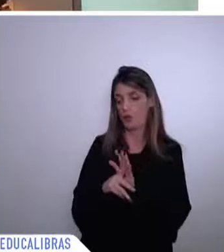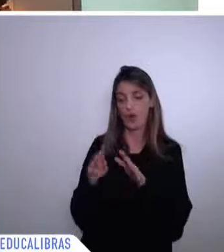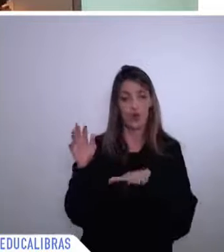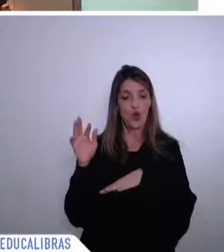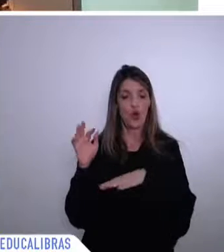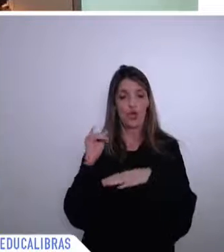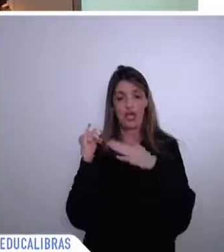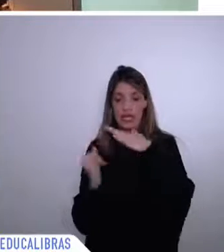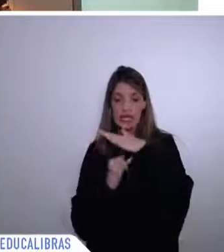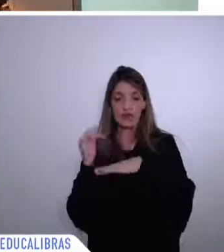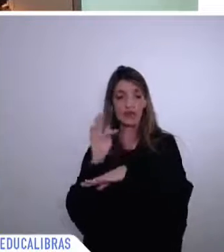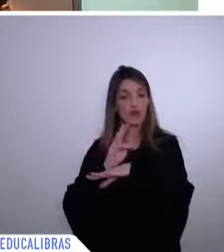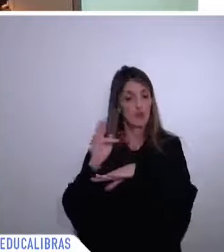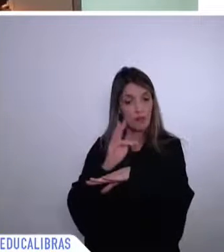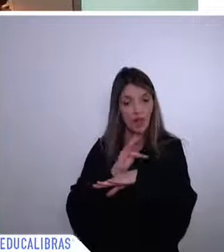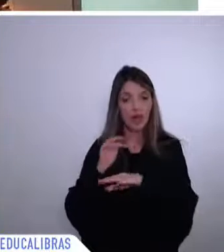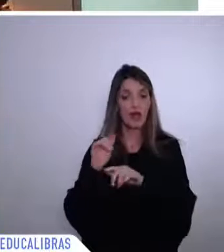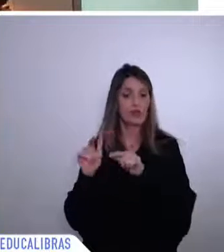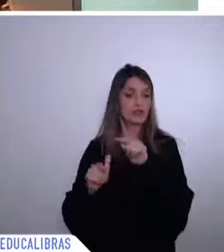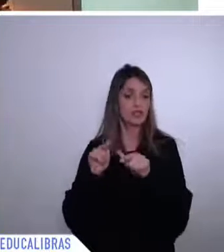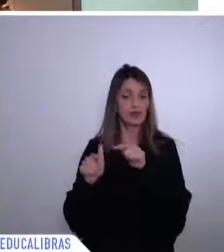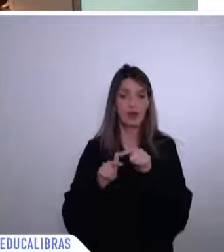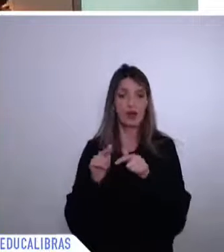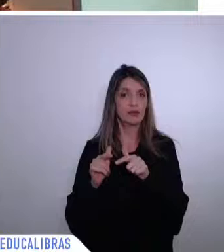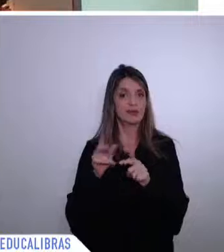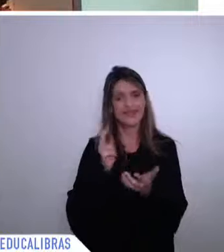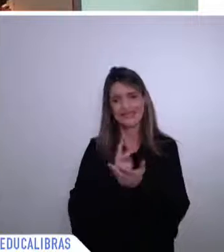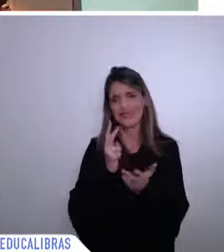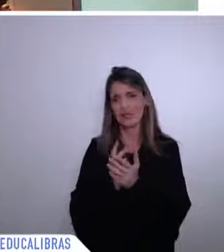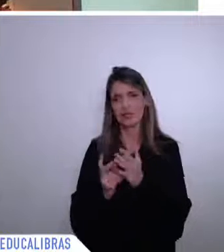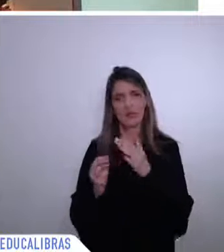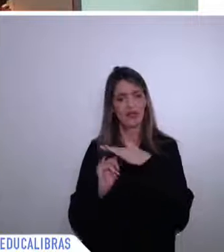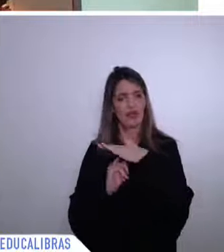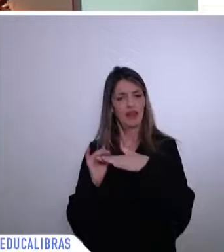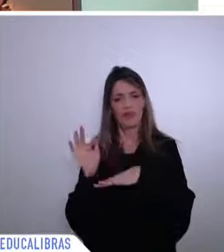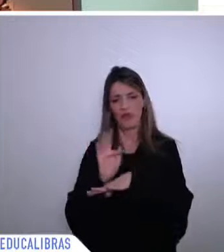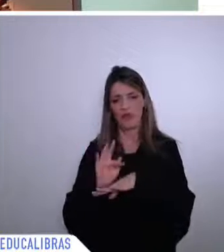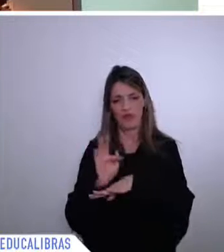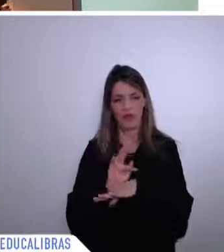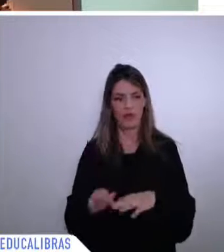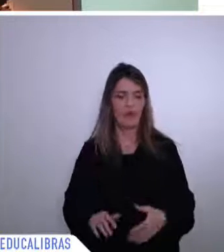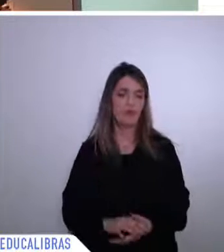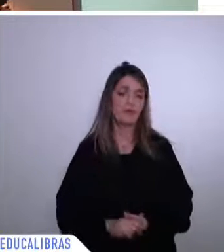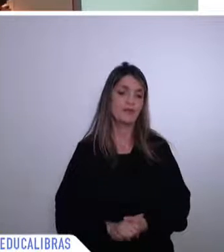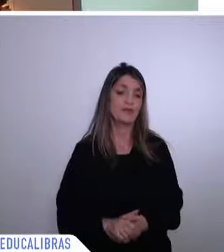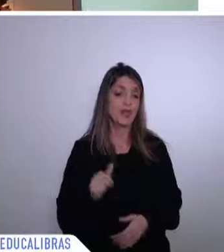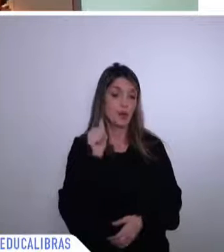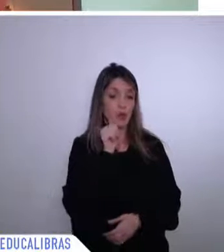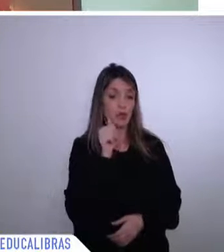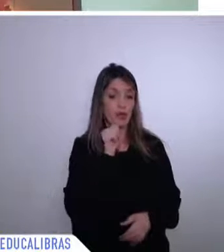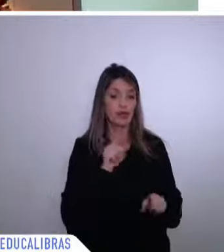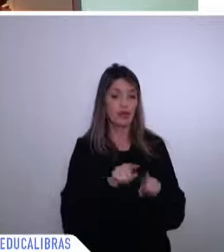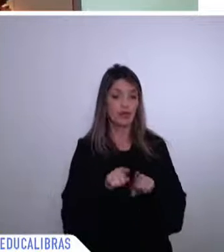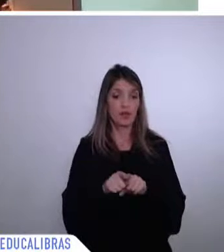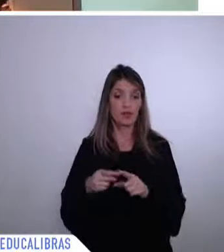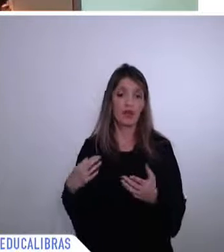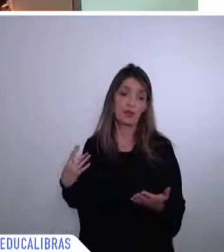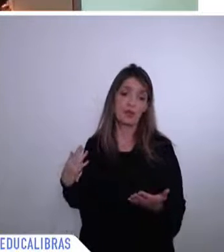at home, but they still within more informal means of